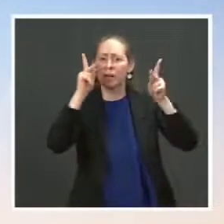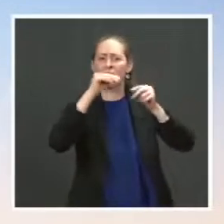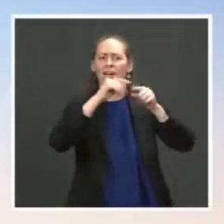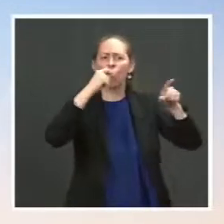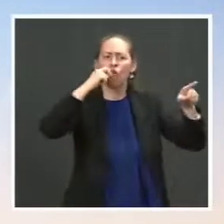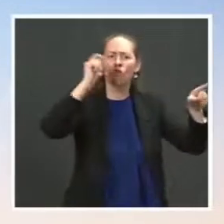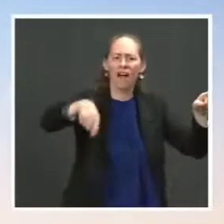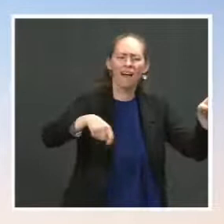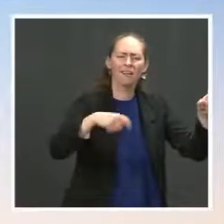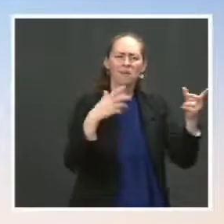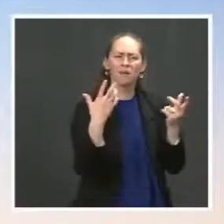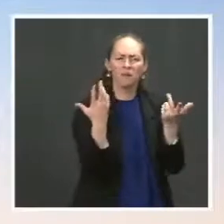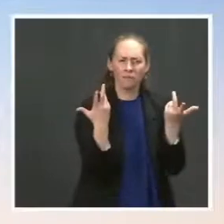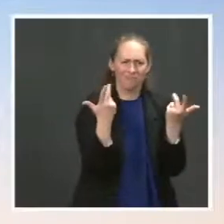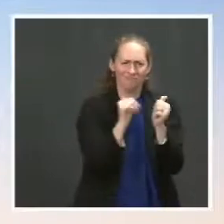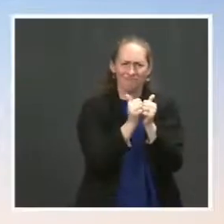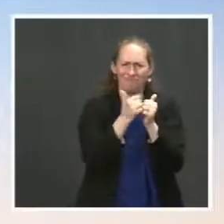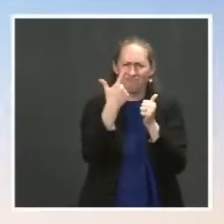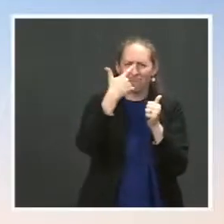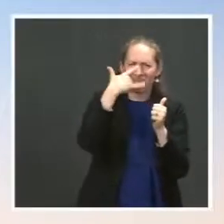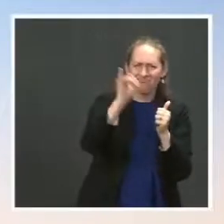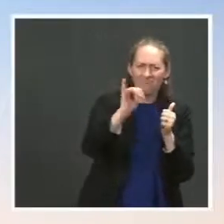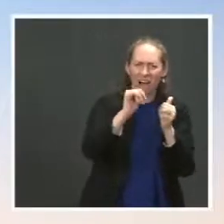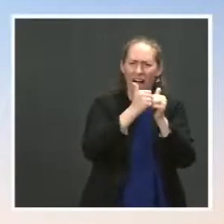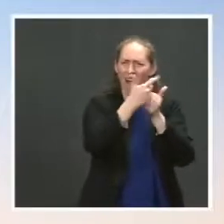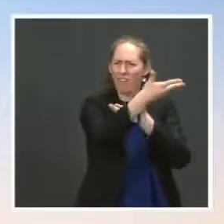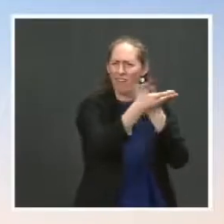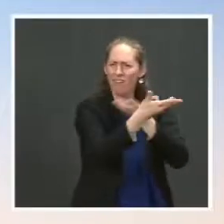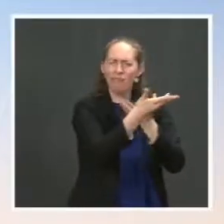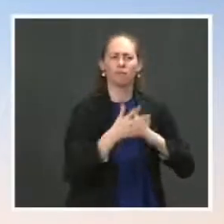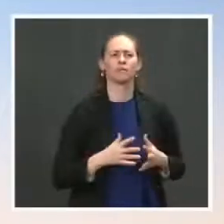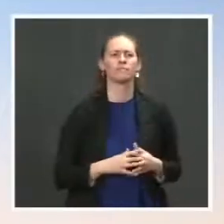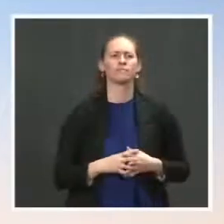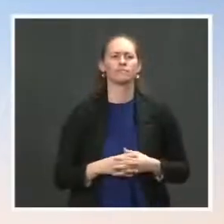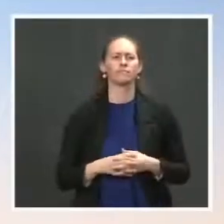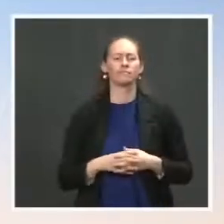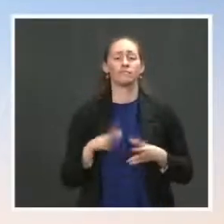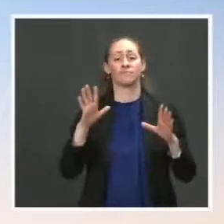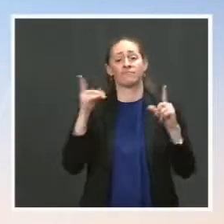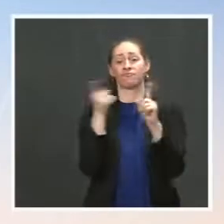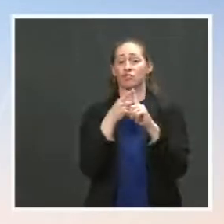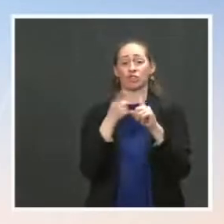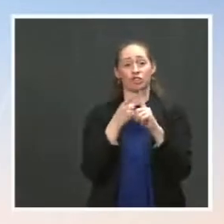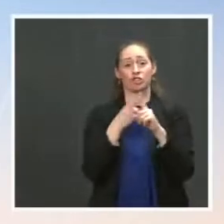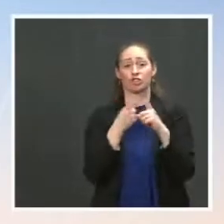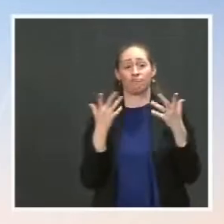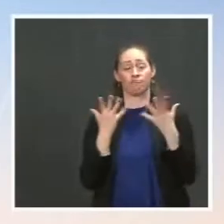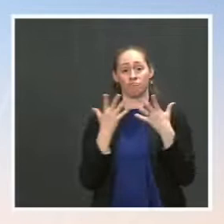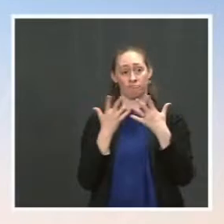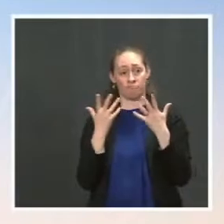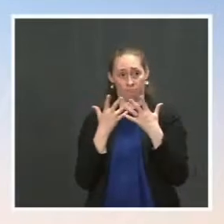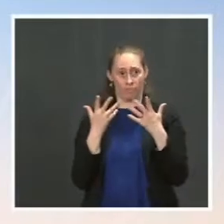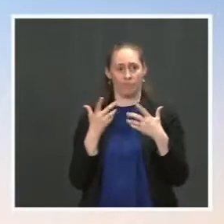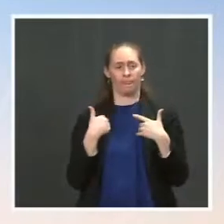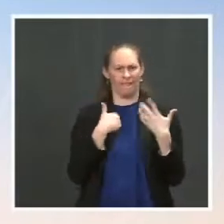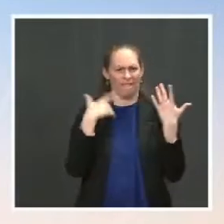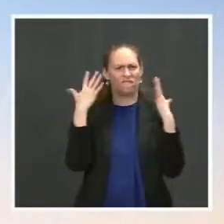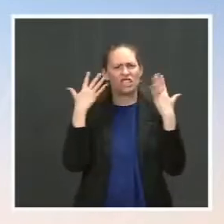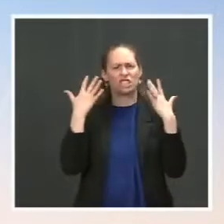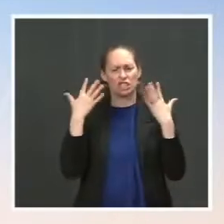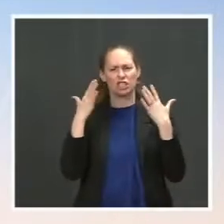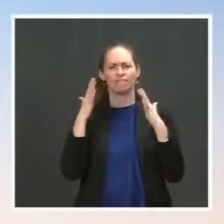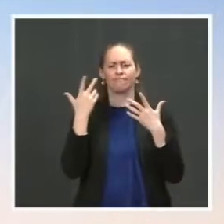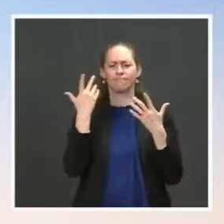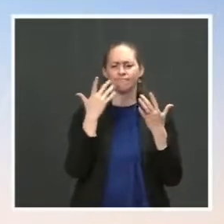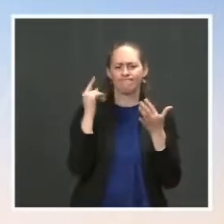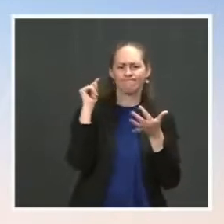deterrence, you would hope? Well, first I would say that of the actions that have already been taken that we've had ongoing reviews about, we've been